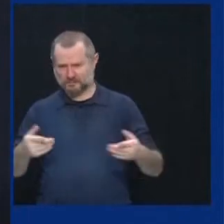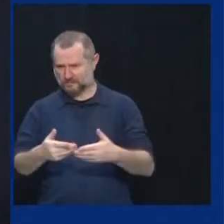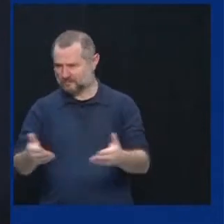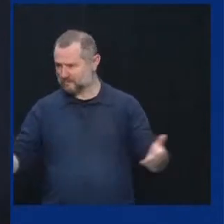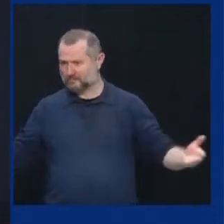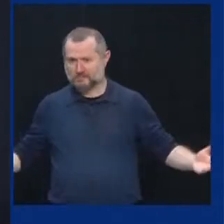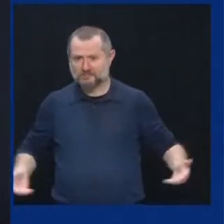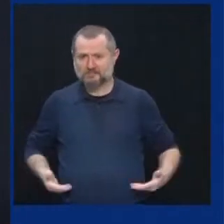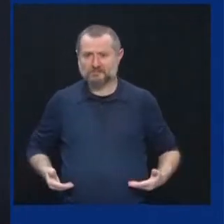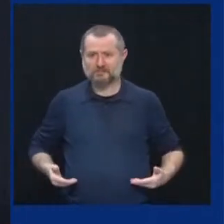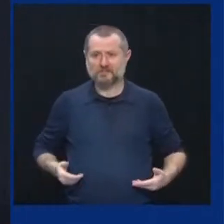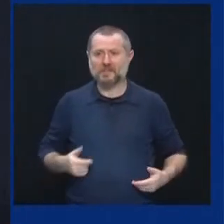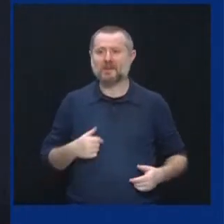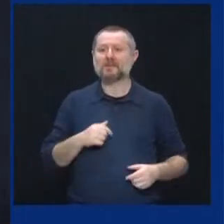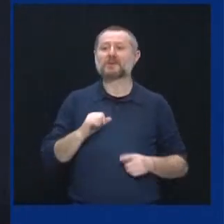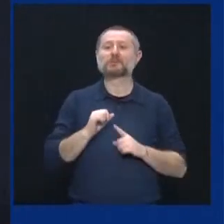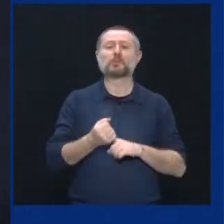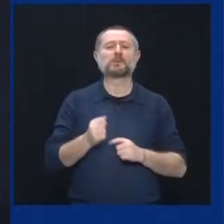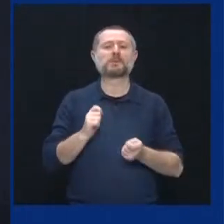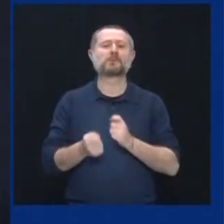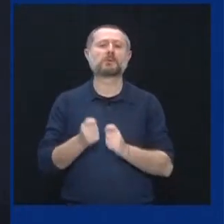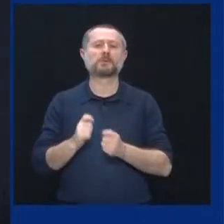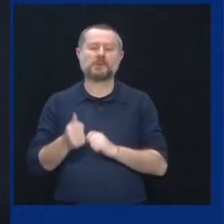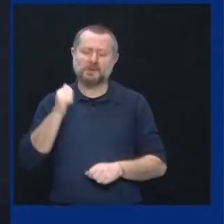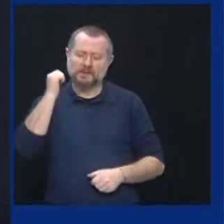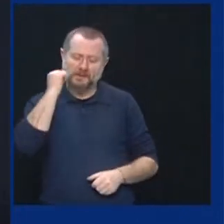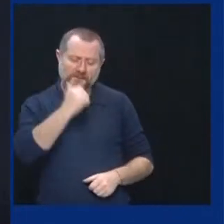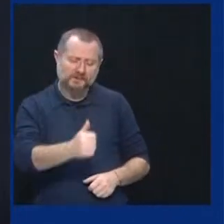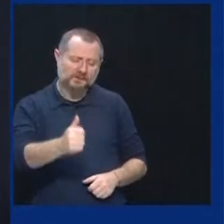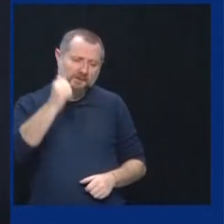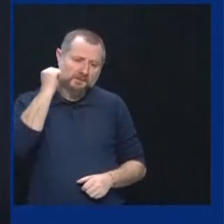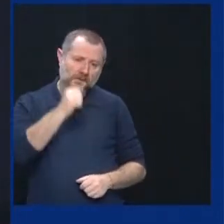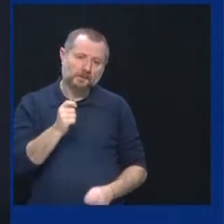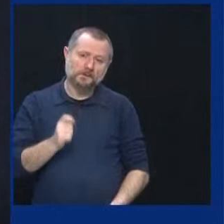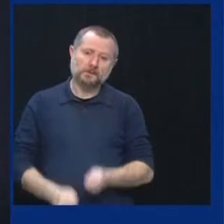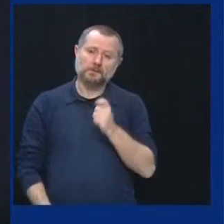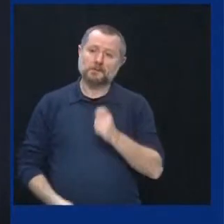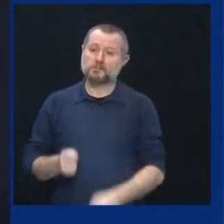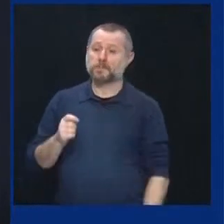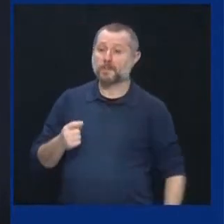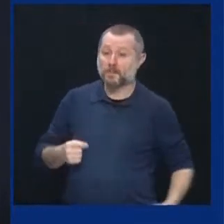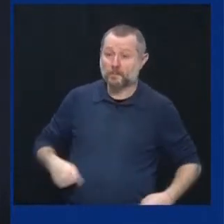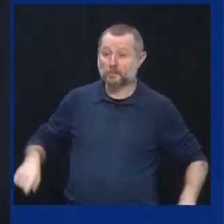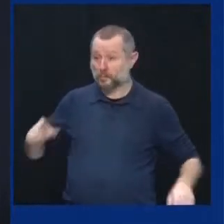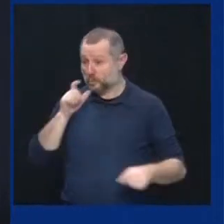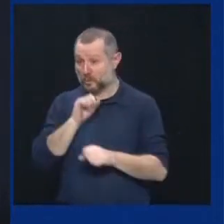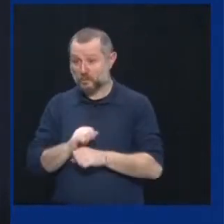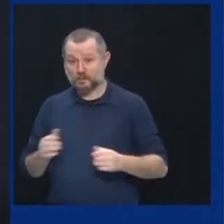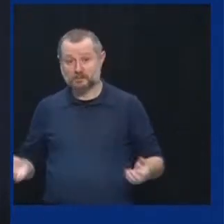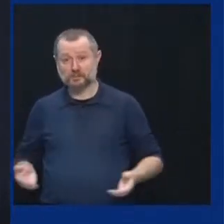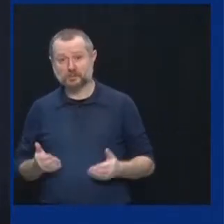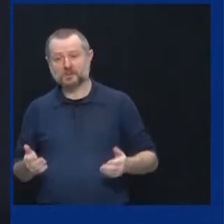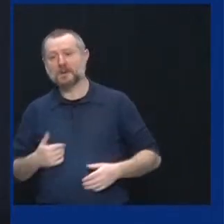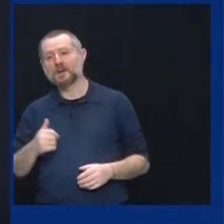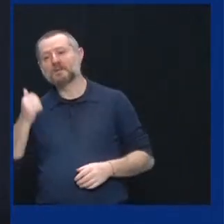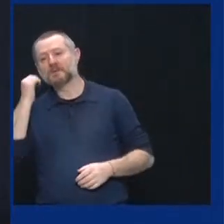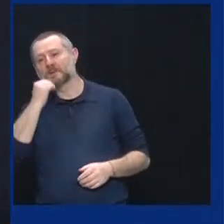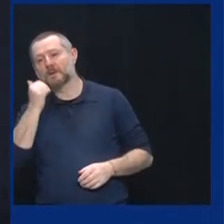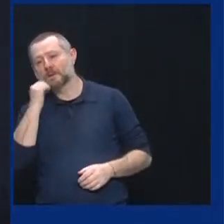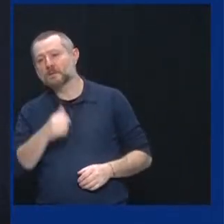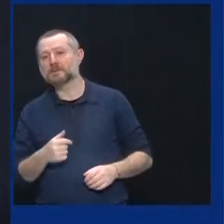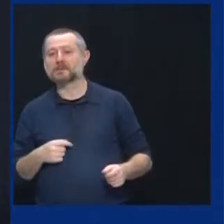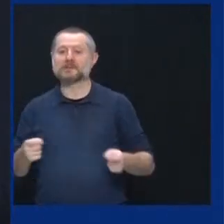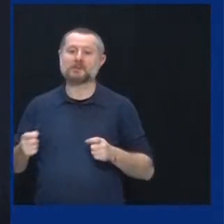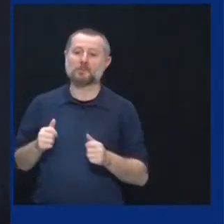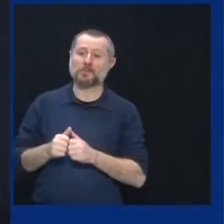Because the situation is moving so fast, except the people at this table are day-to-day